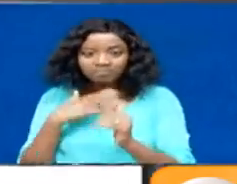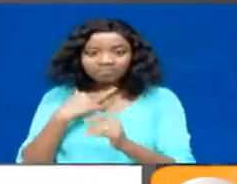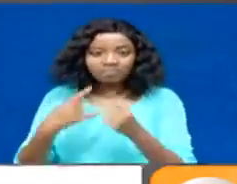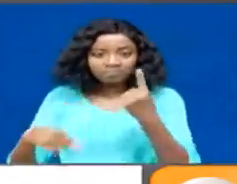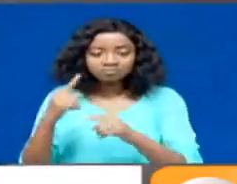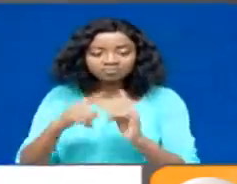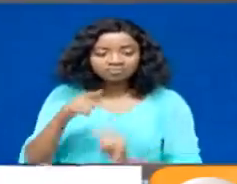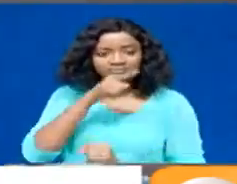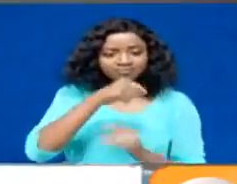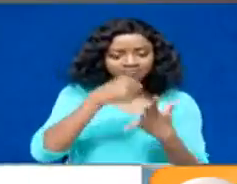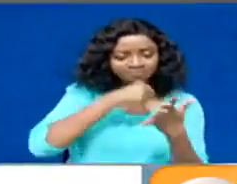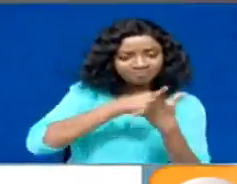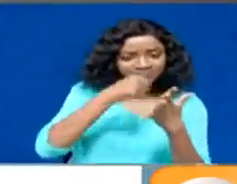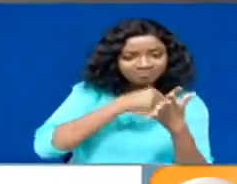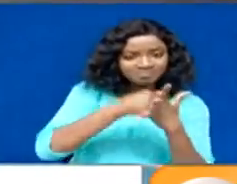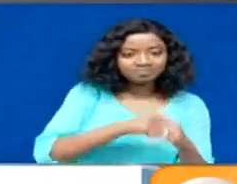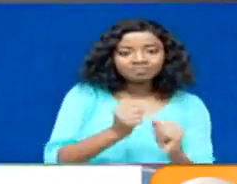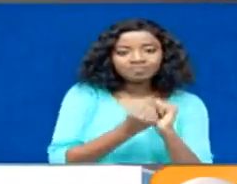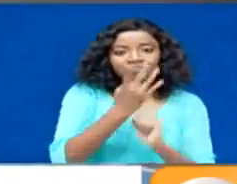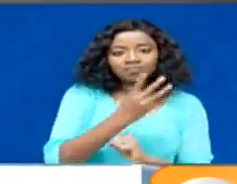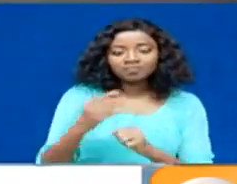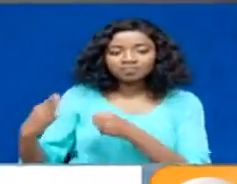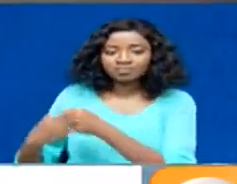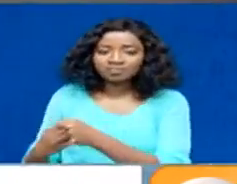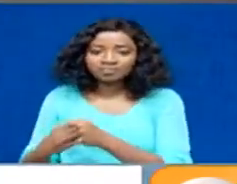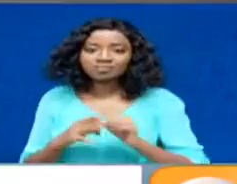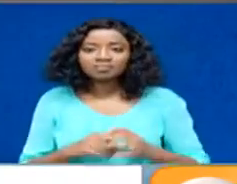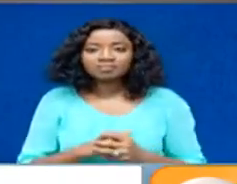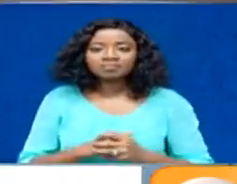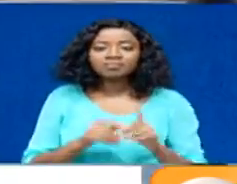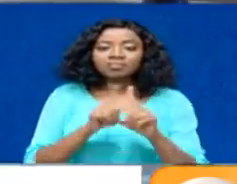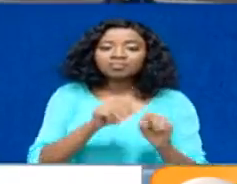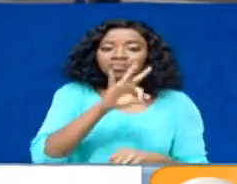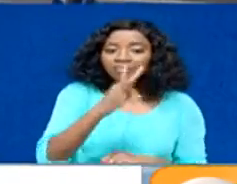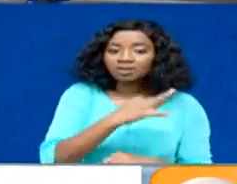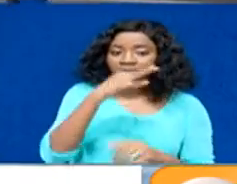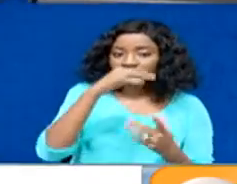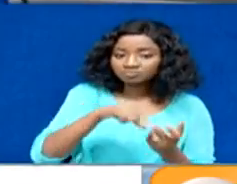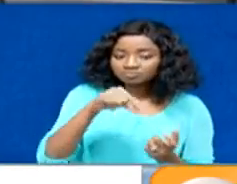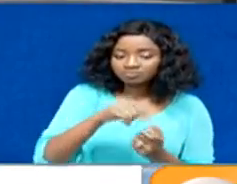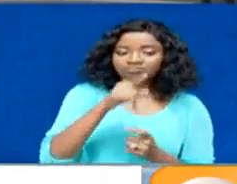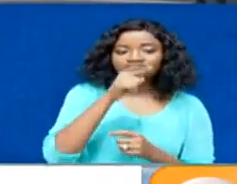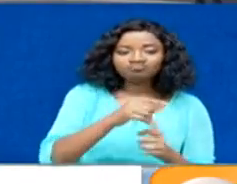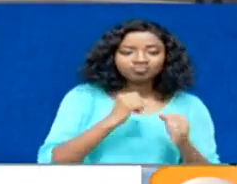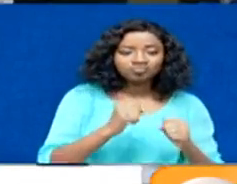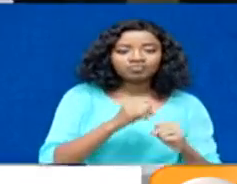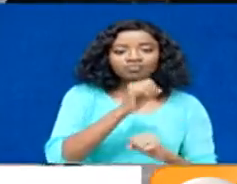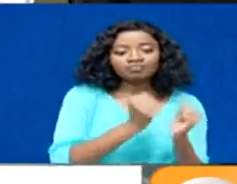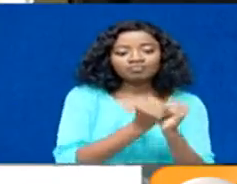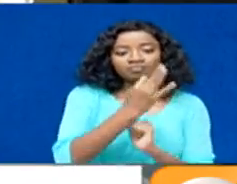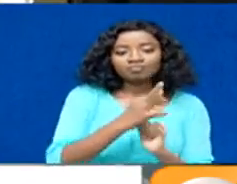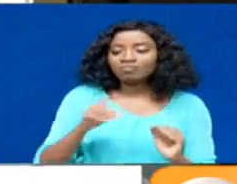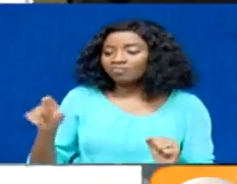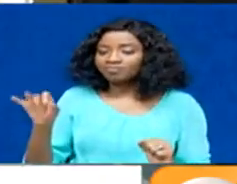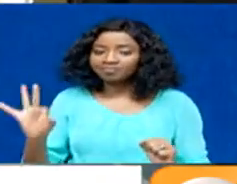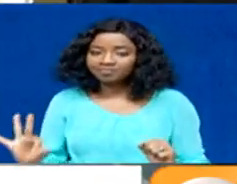but the momentum fizzled out to trail 14-9. In the third quarter, KPA proved too strong, scoring 14-3. In